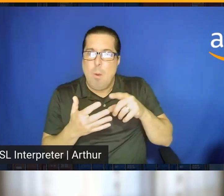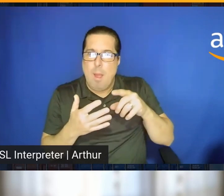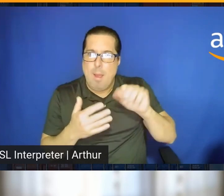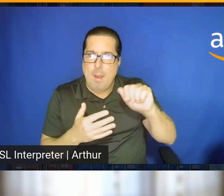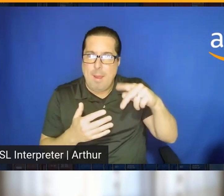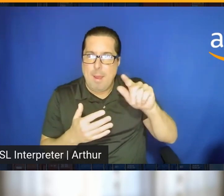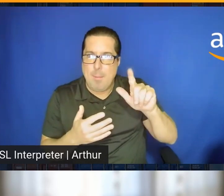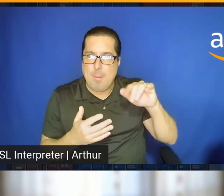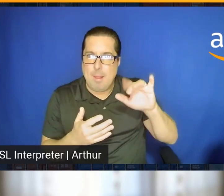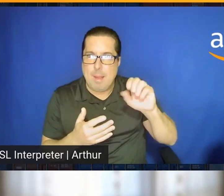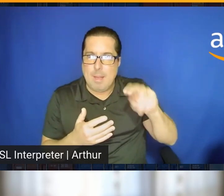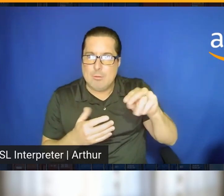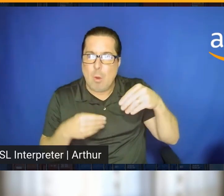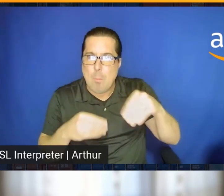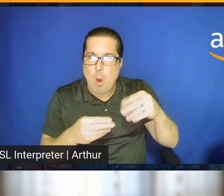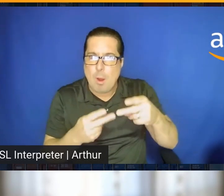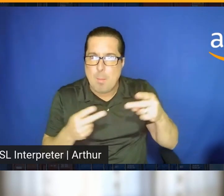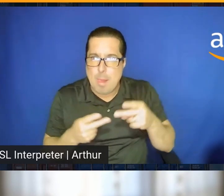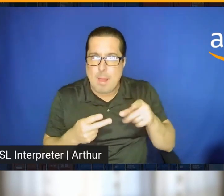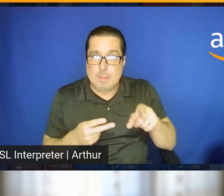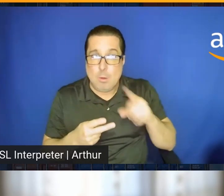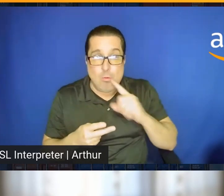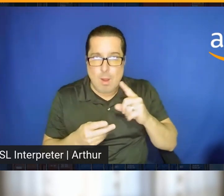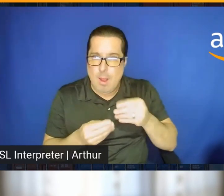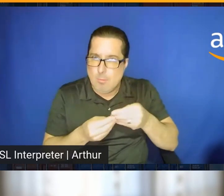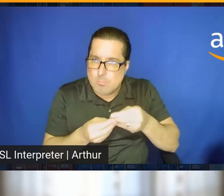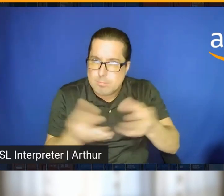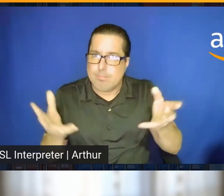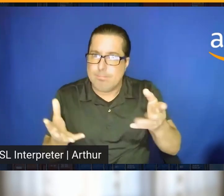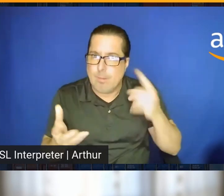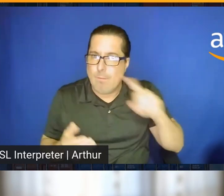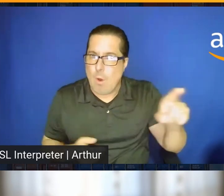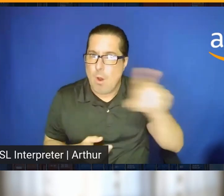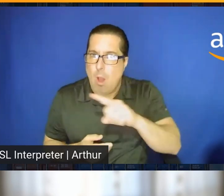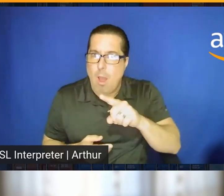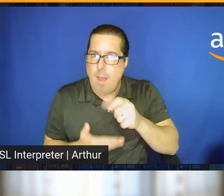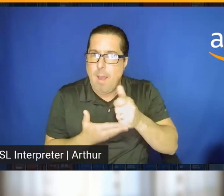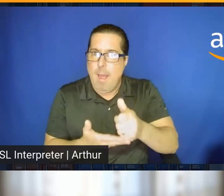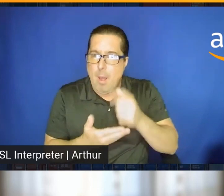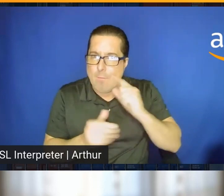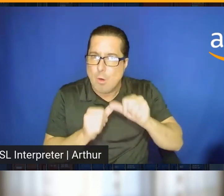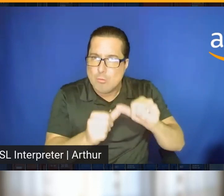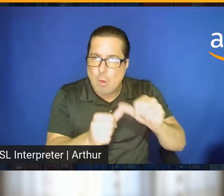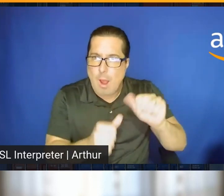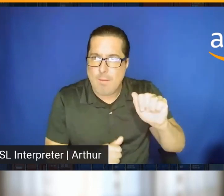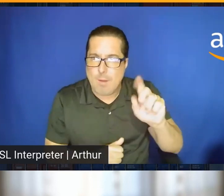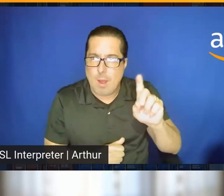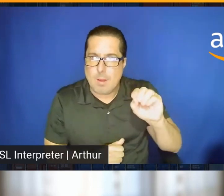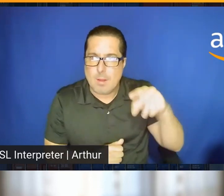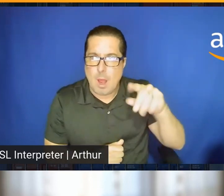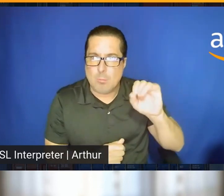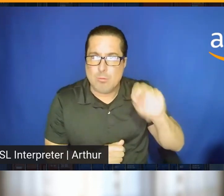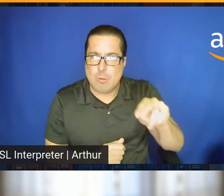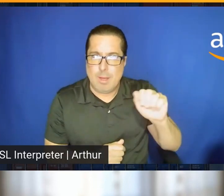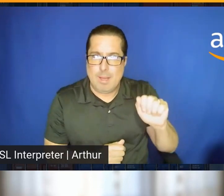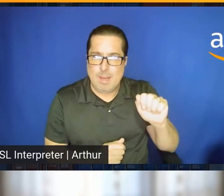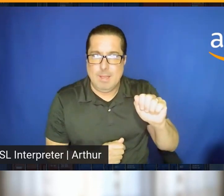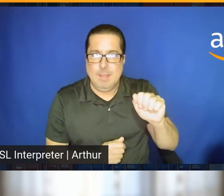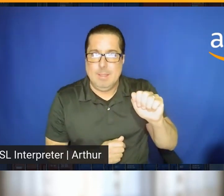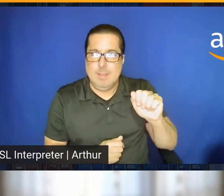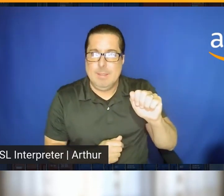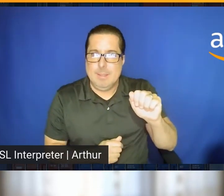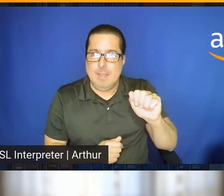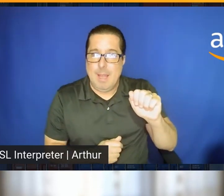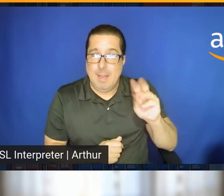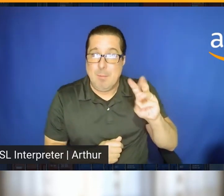developing that whole space is I think going to be really helpful to kind of drive adoption of EKS Anywhere. So it seems like it's really taken